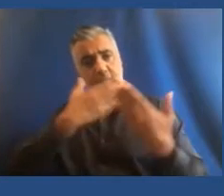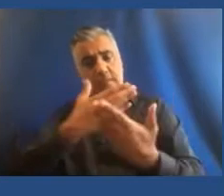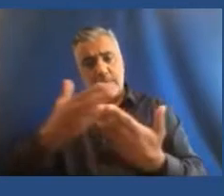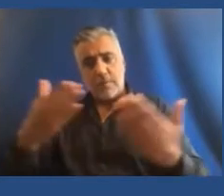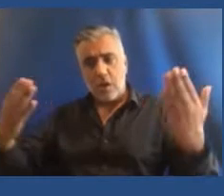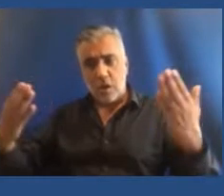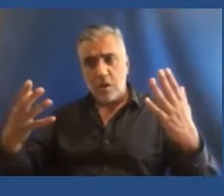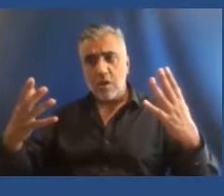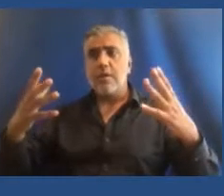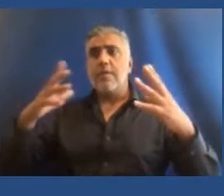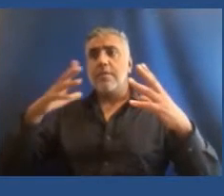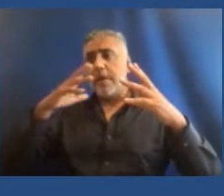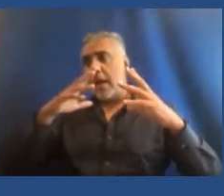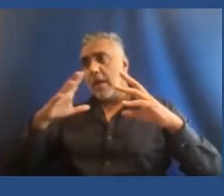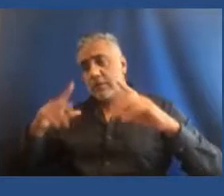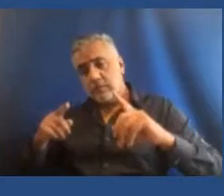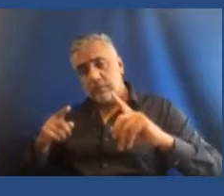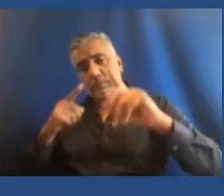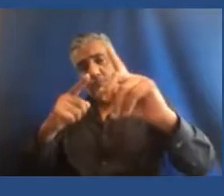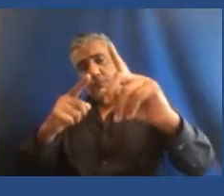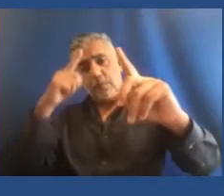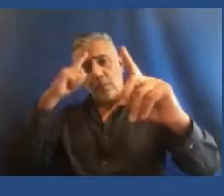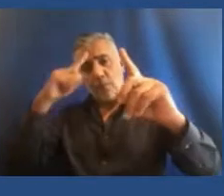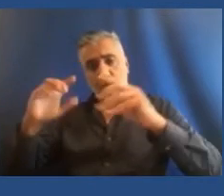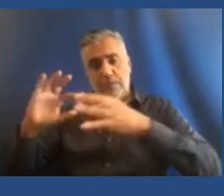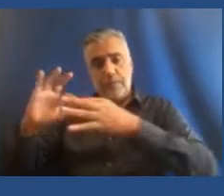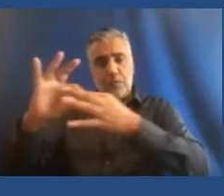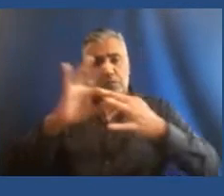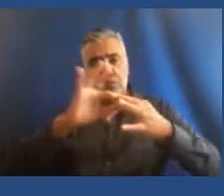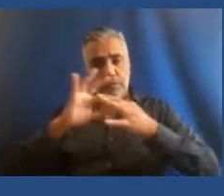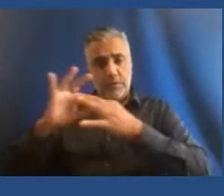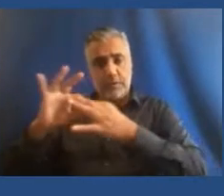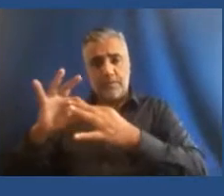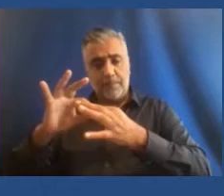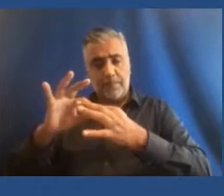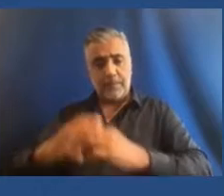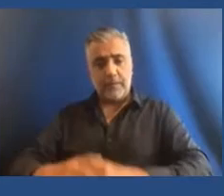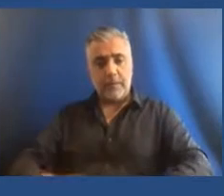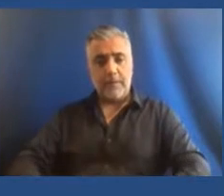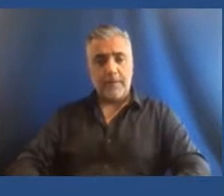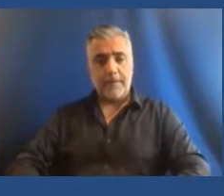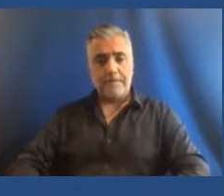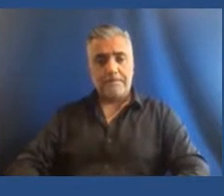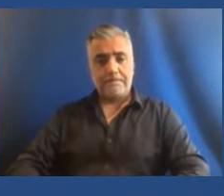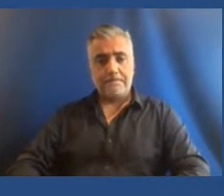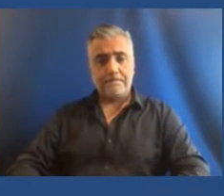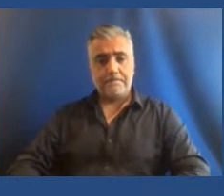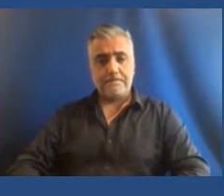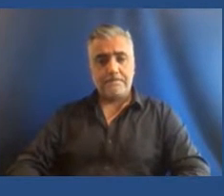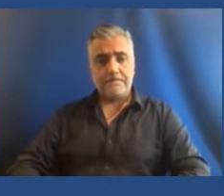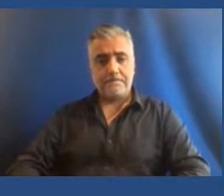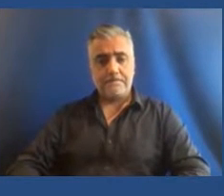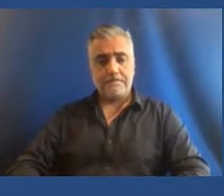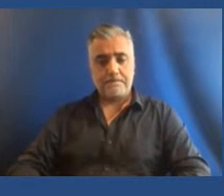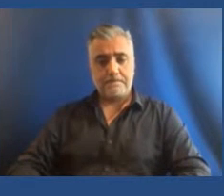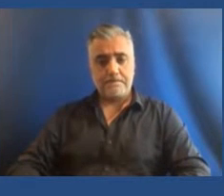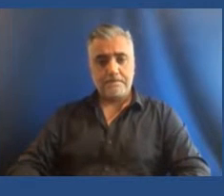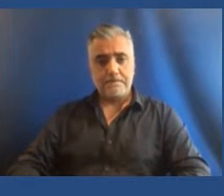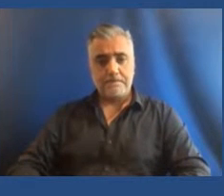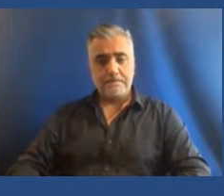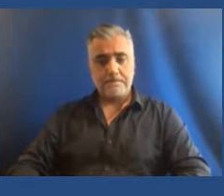in its rites, its histories, its brothers and sisters, both Catholic and those of other